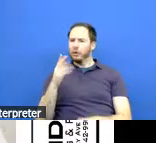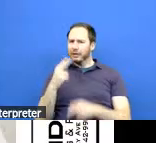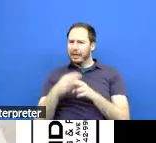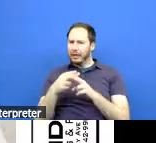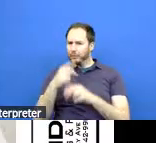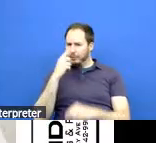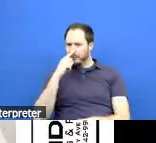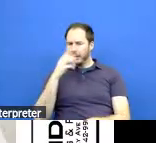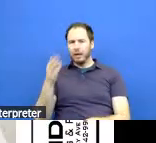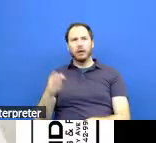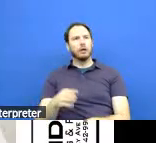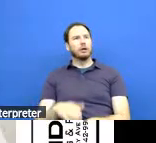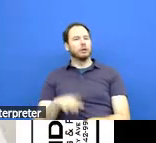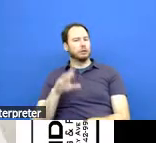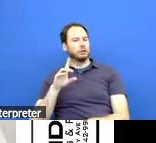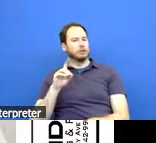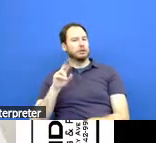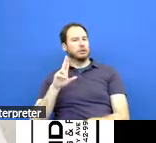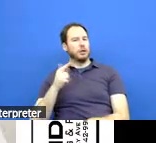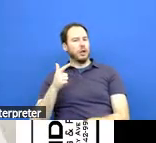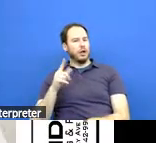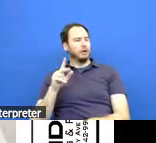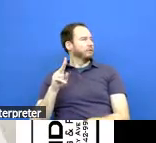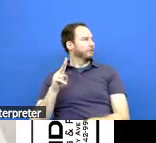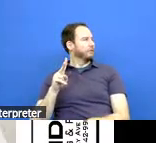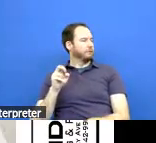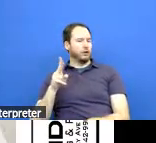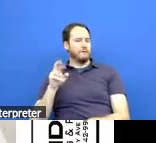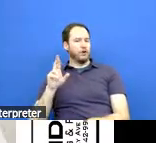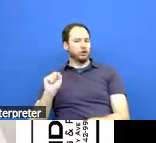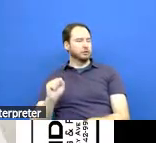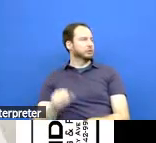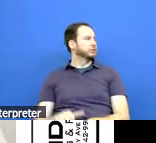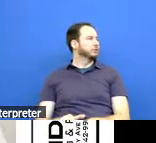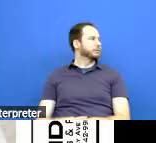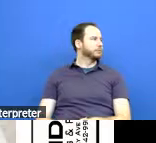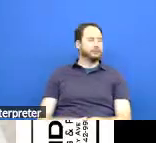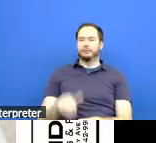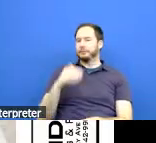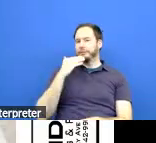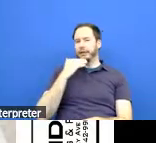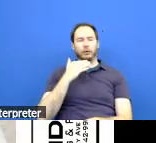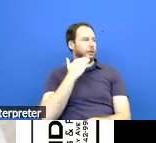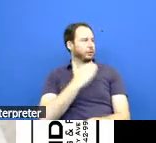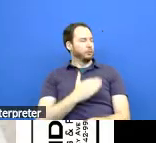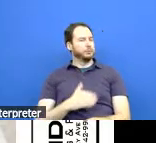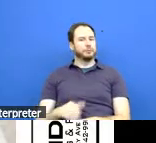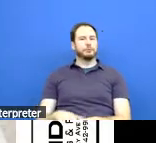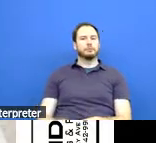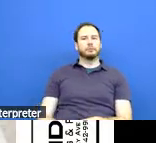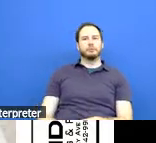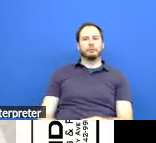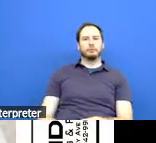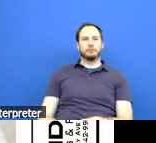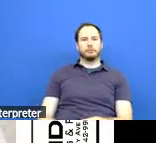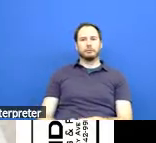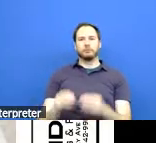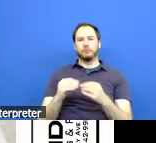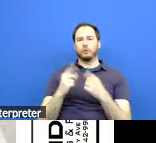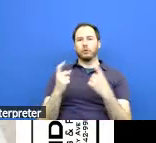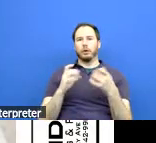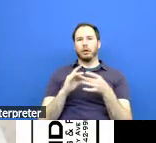name for the record. Doug Ververs. Okay, Doug? Yeah. Thank you. Thank you. Thank you. Thanks. Any